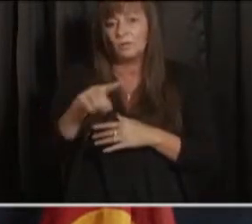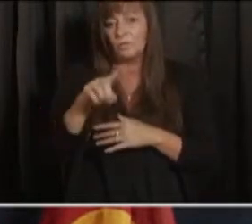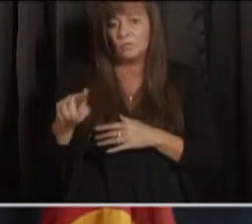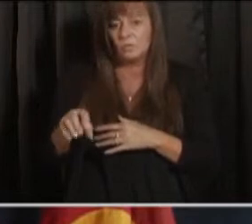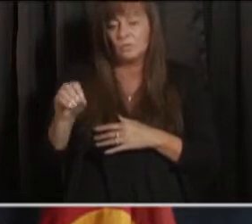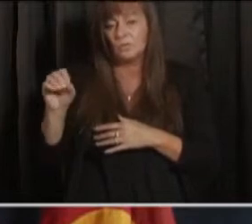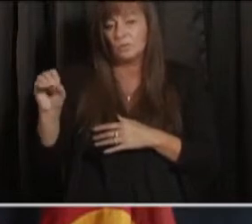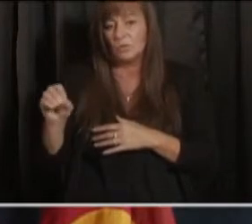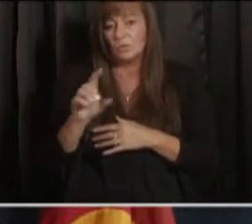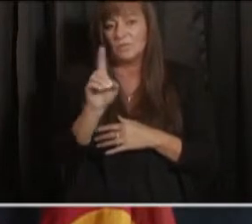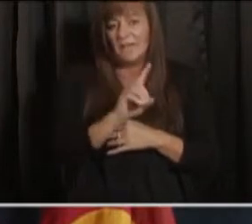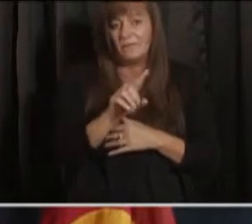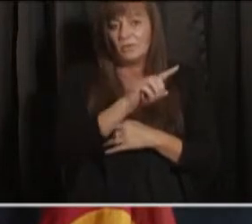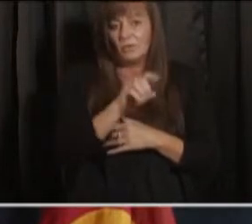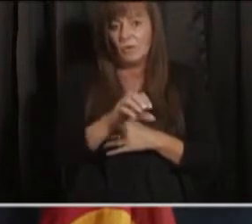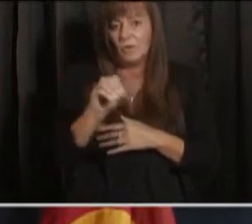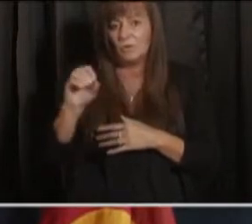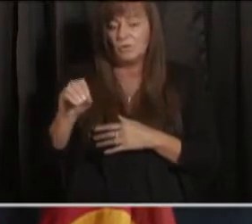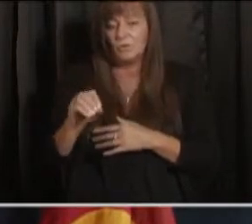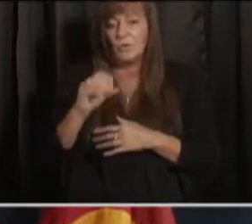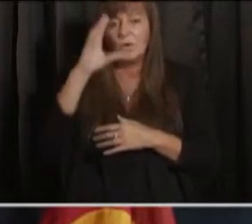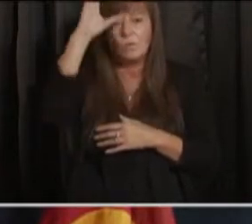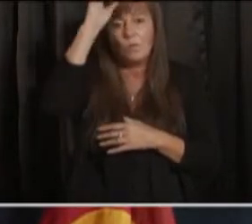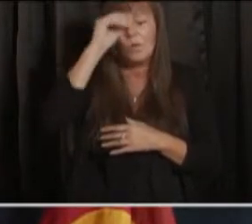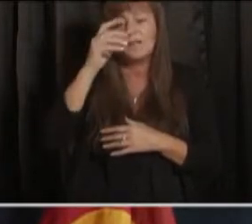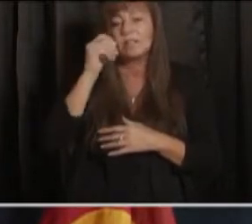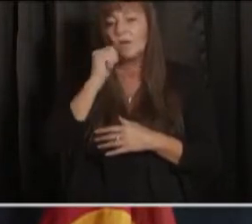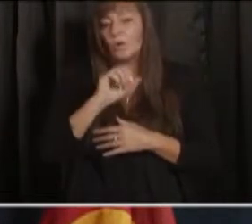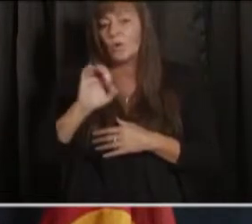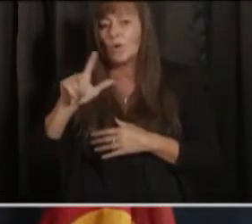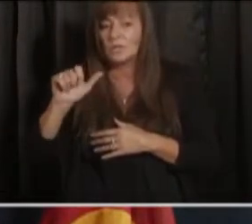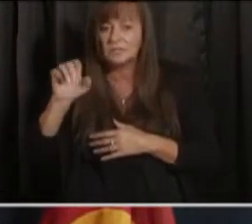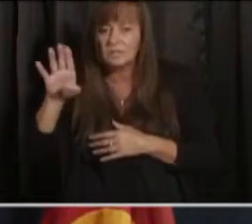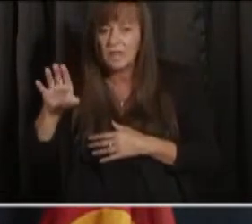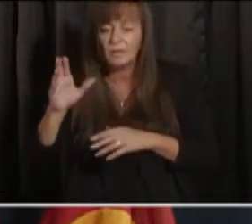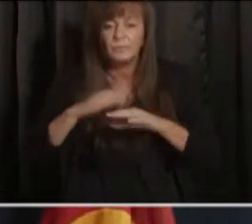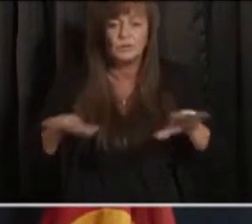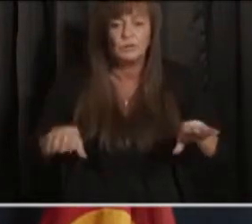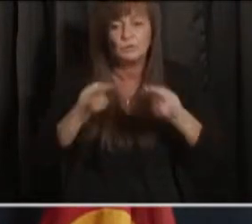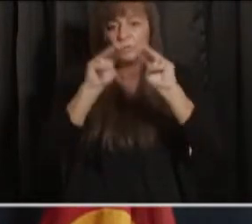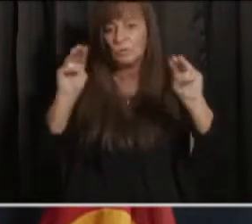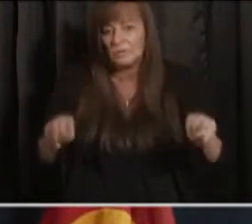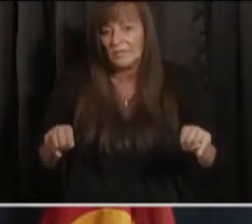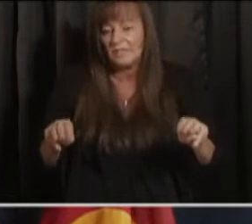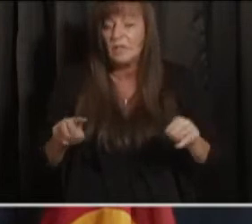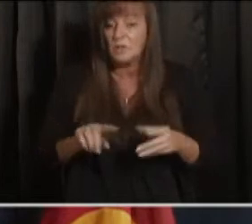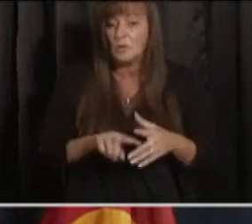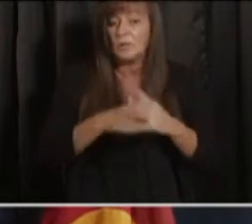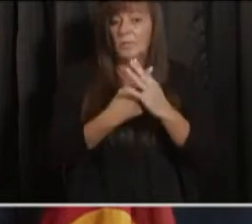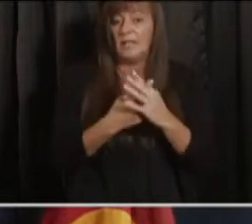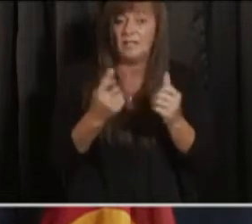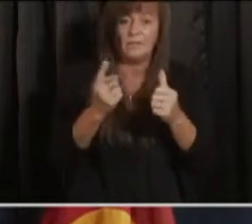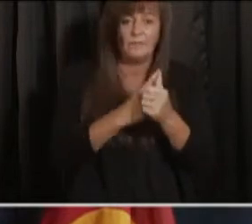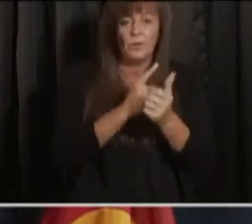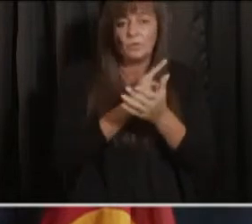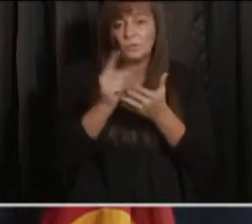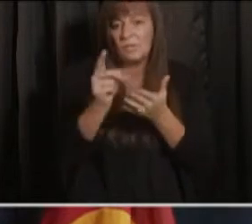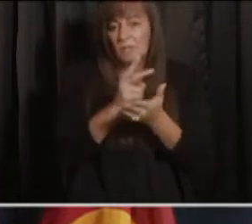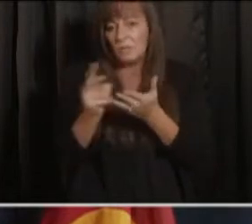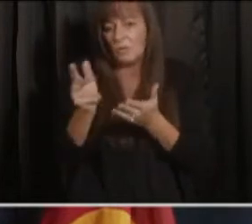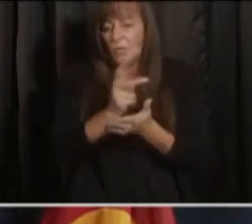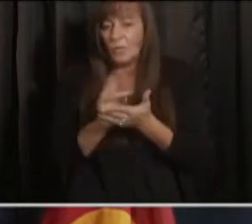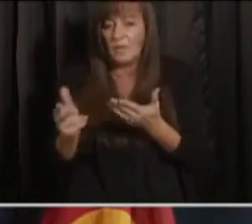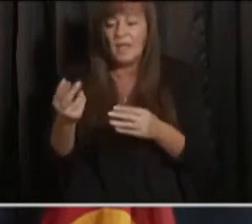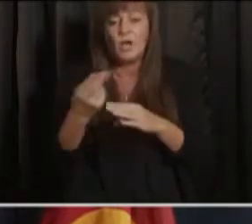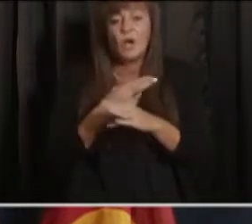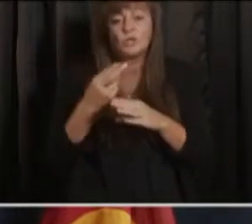Denver Zoo, Boys and Girls Club, Children's Museum. So the initial push in the first week or two are to try to do sites